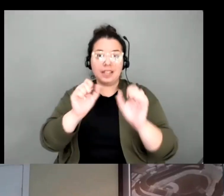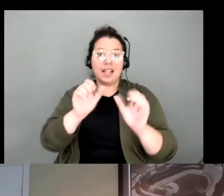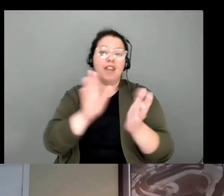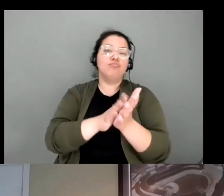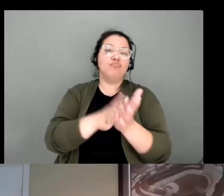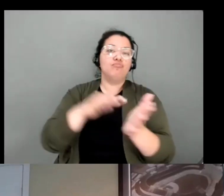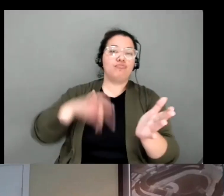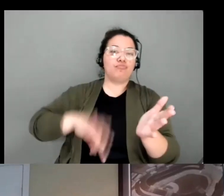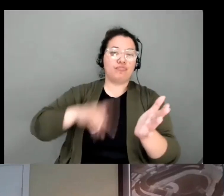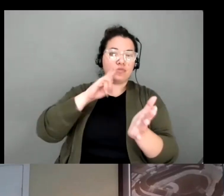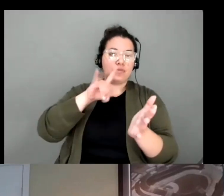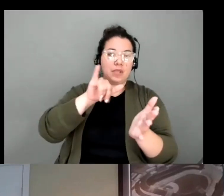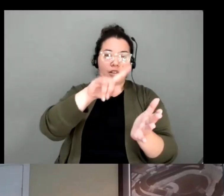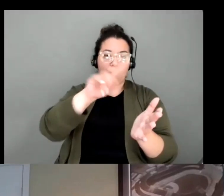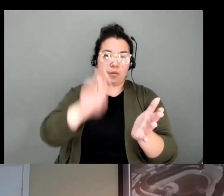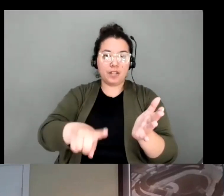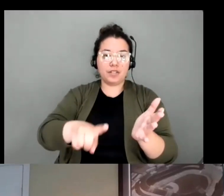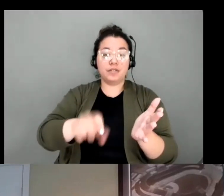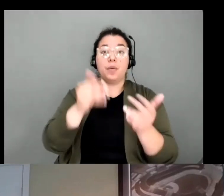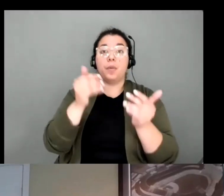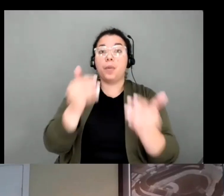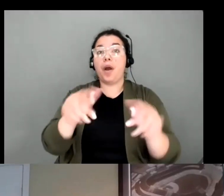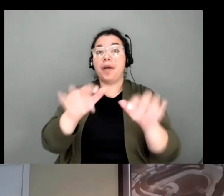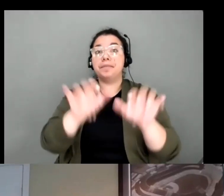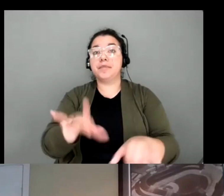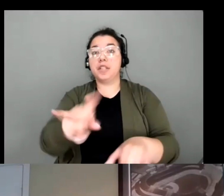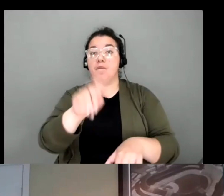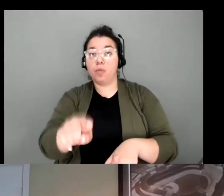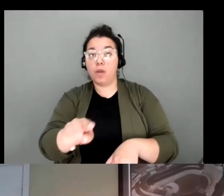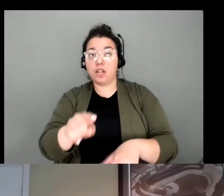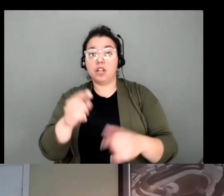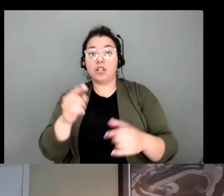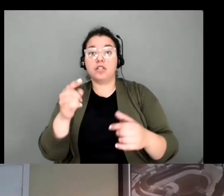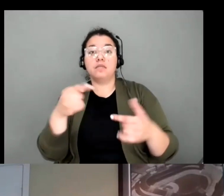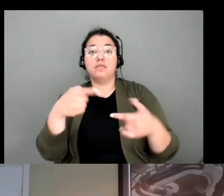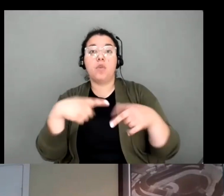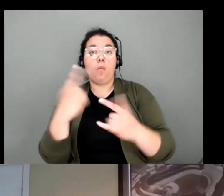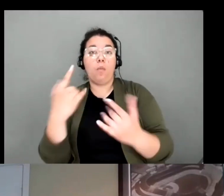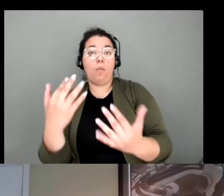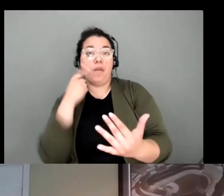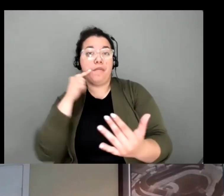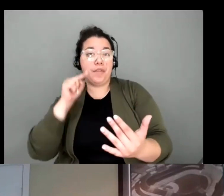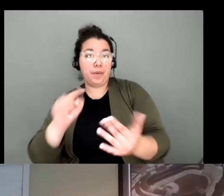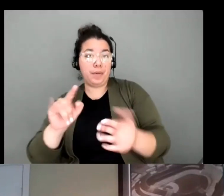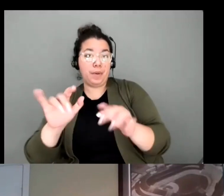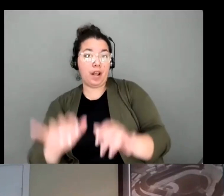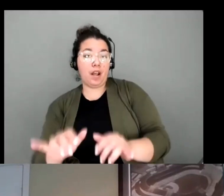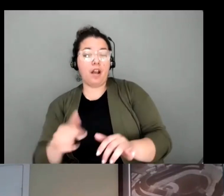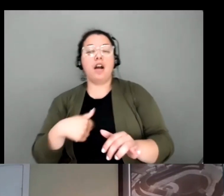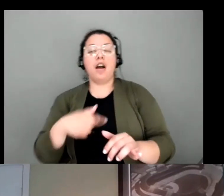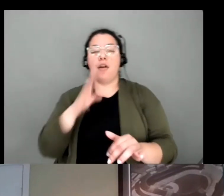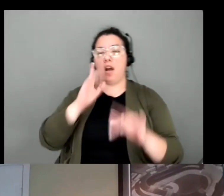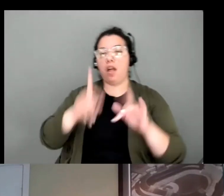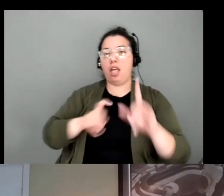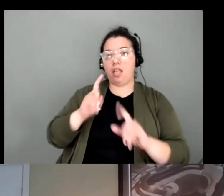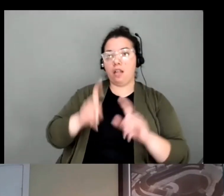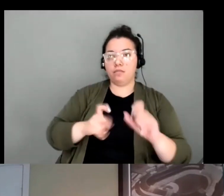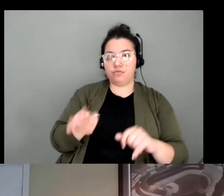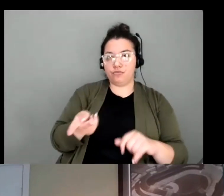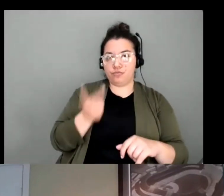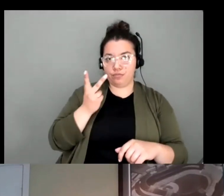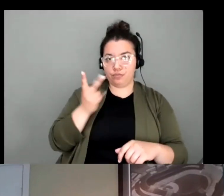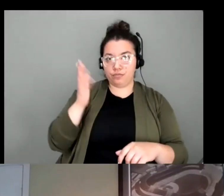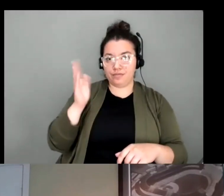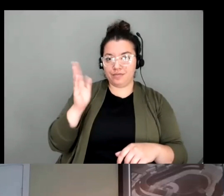when we ask it. So go ahead with your questions. And as you do that, I have a couple of questions for our guests. So for the